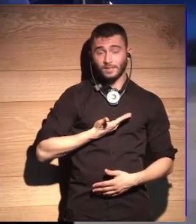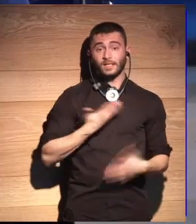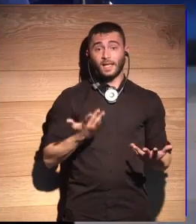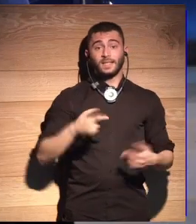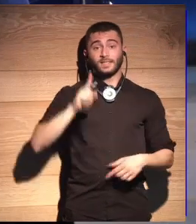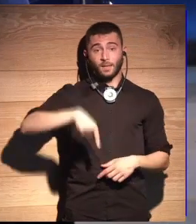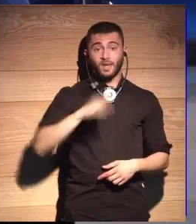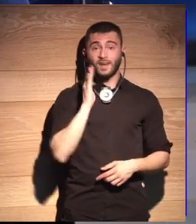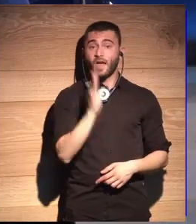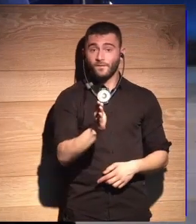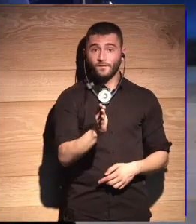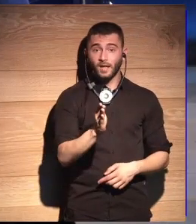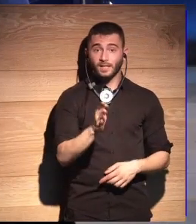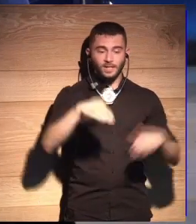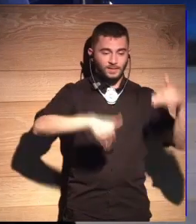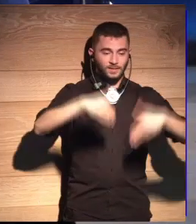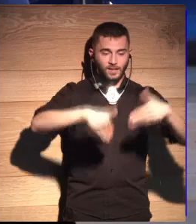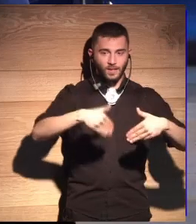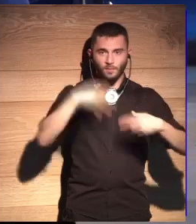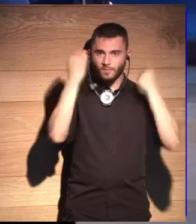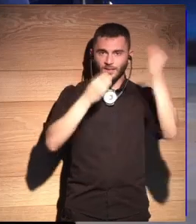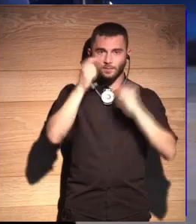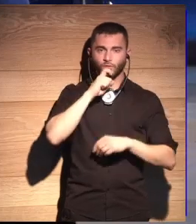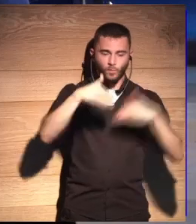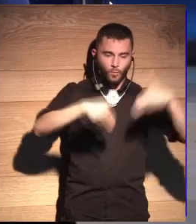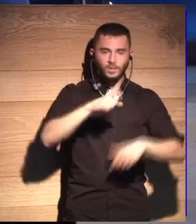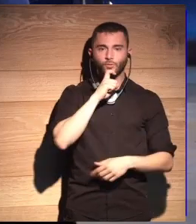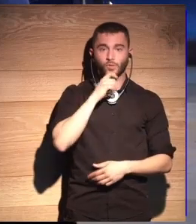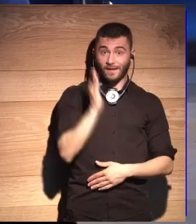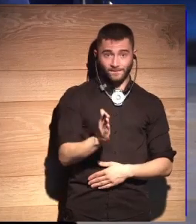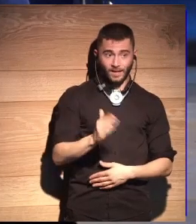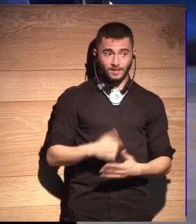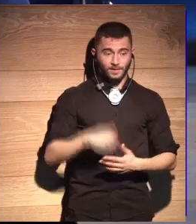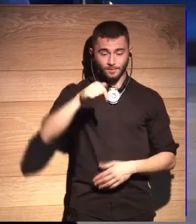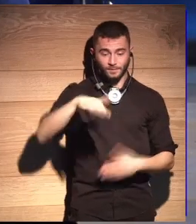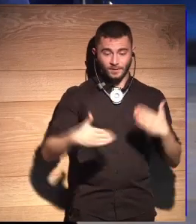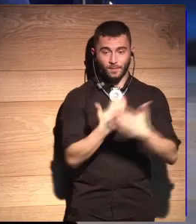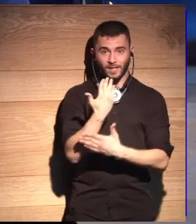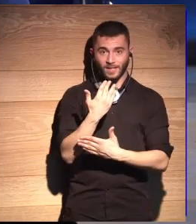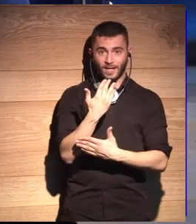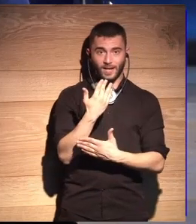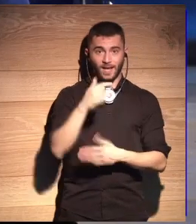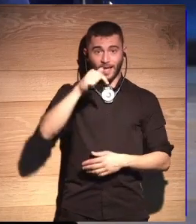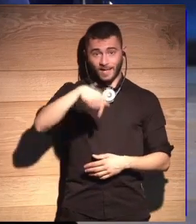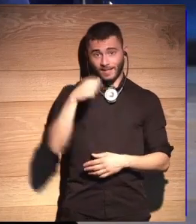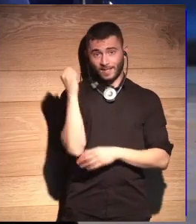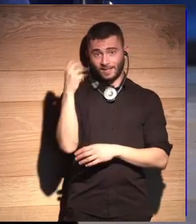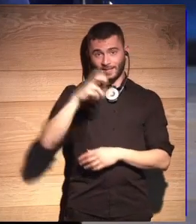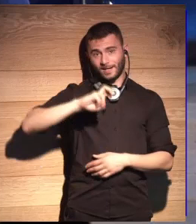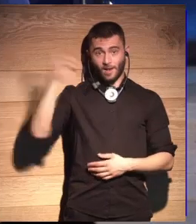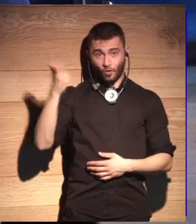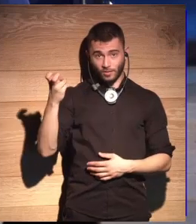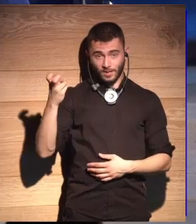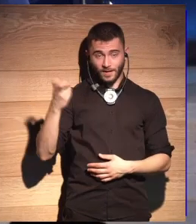It influences in how we focus on elections and how we vote. This morning I was here in